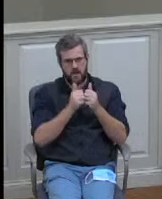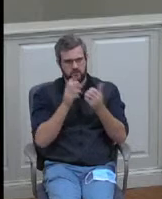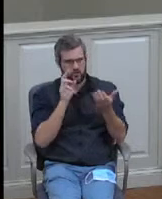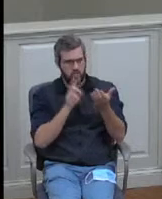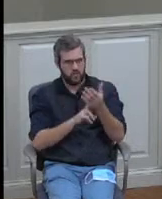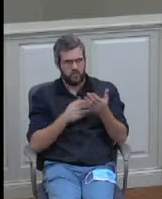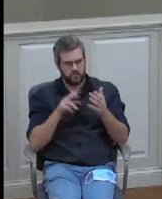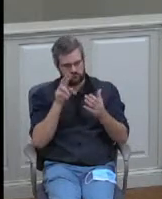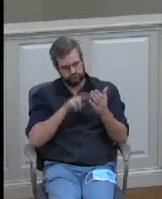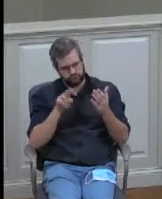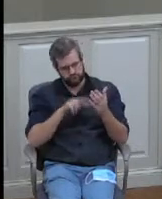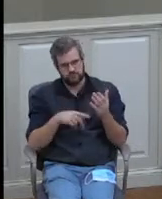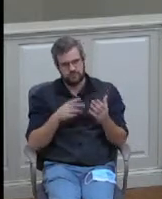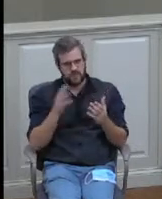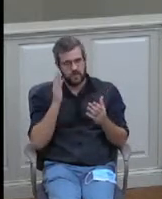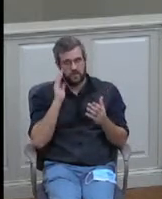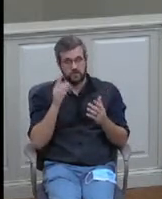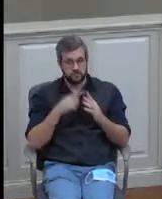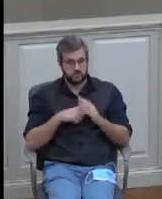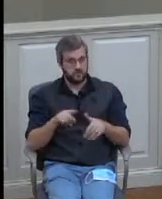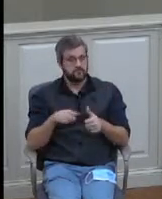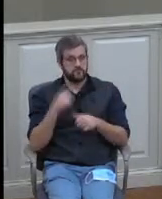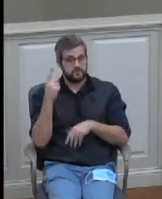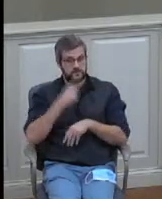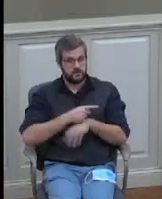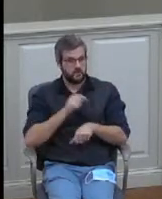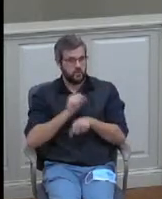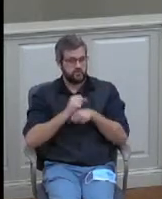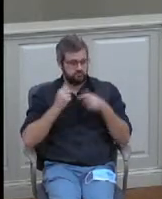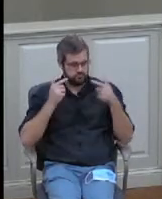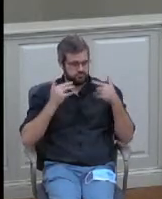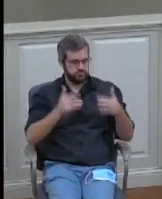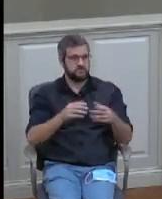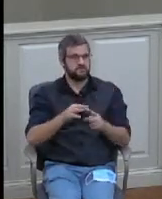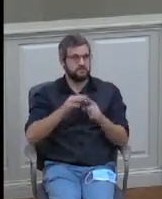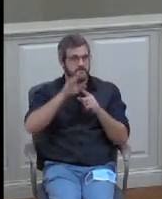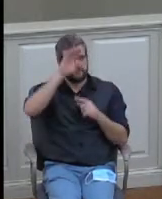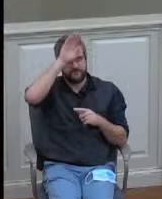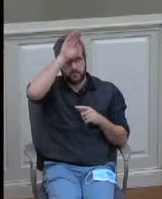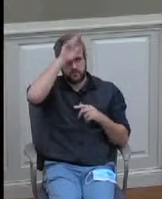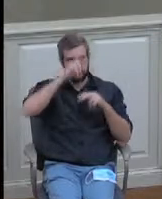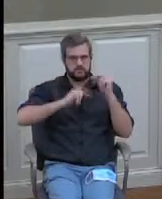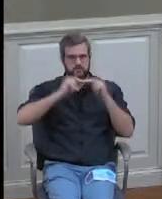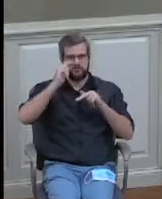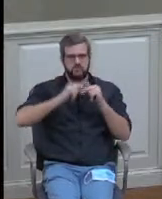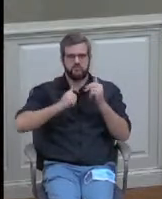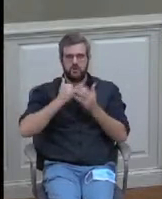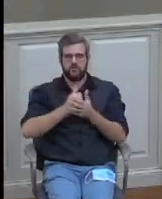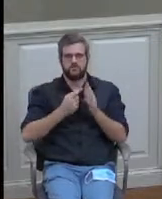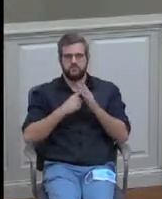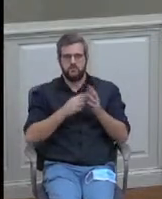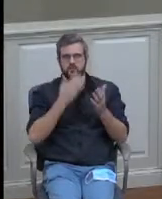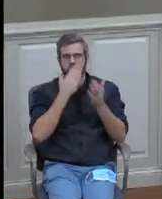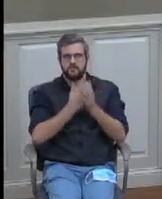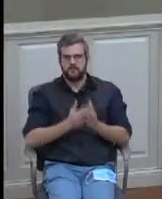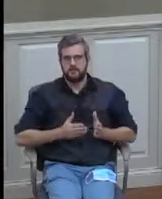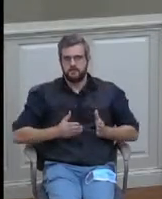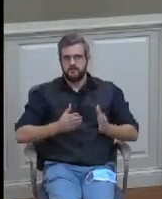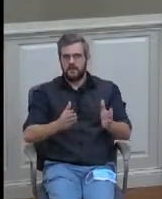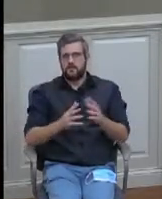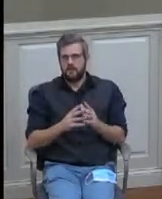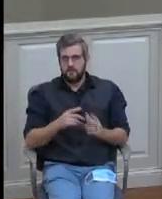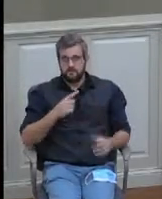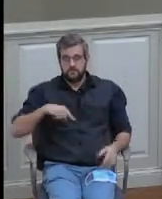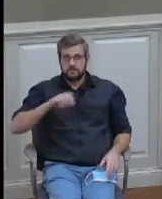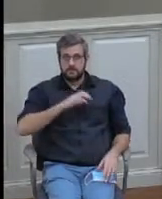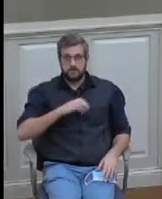already, so I'm going to hit the ground running, especially on the fire station, to help out get that project on a good path. So, Good. Excellent.